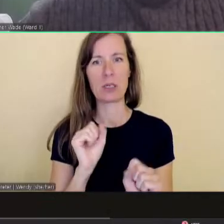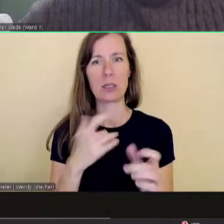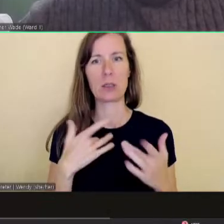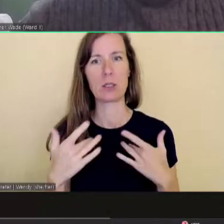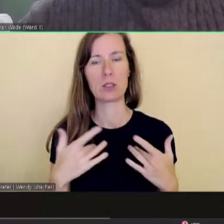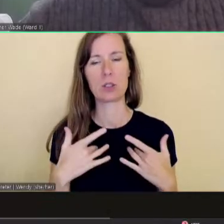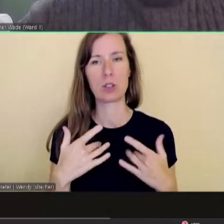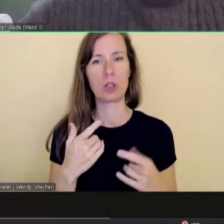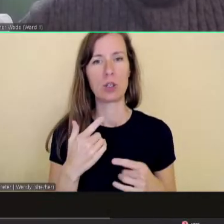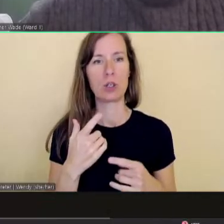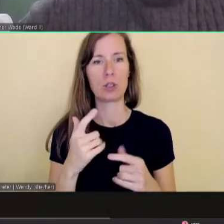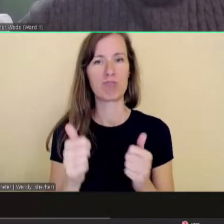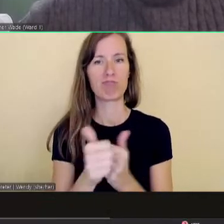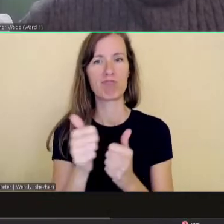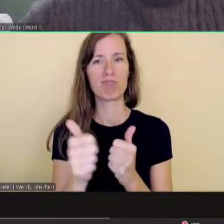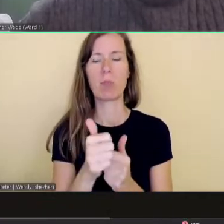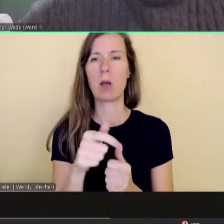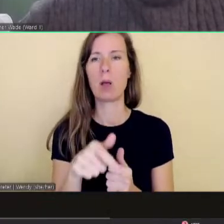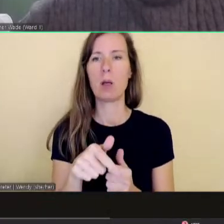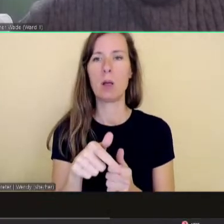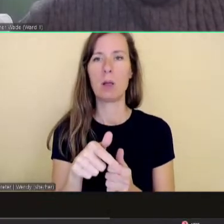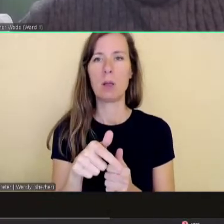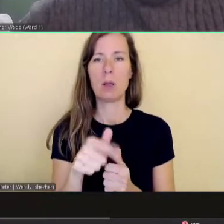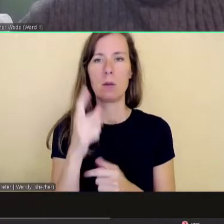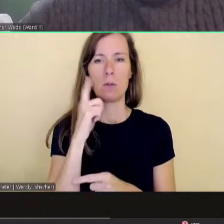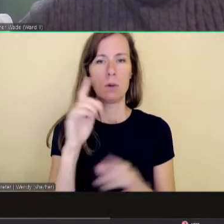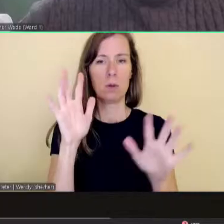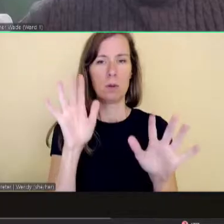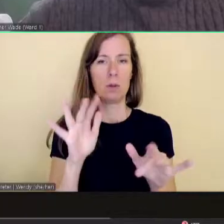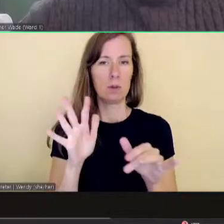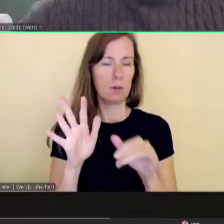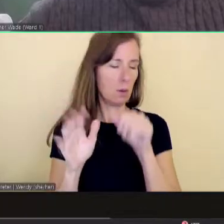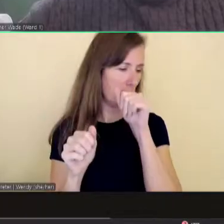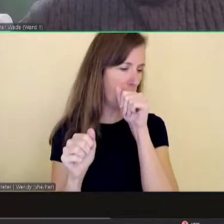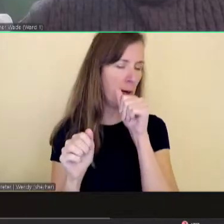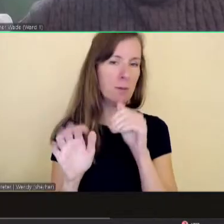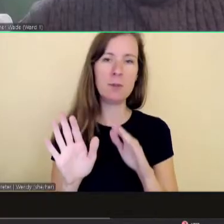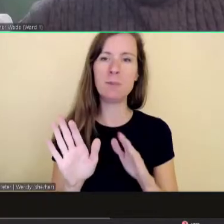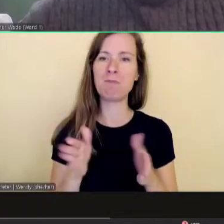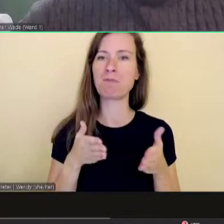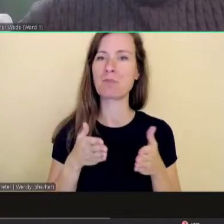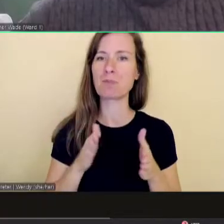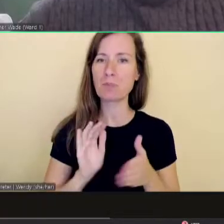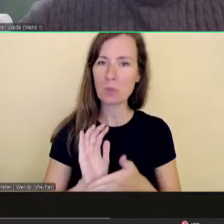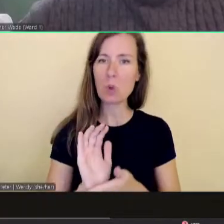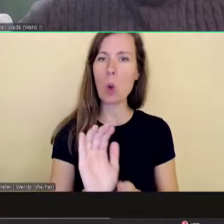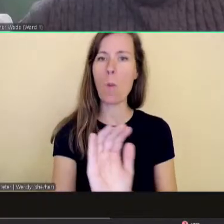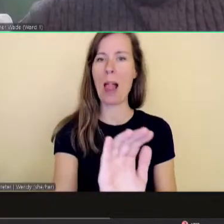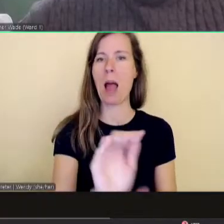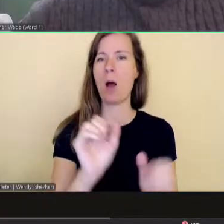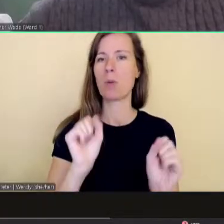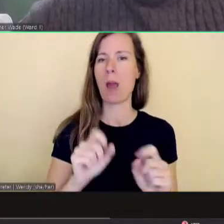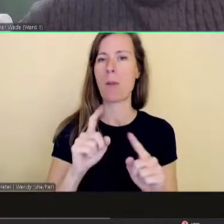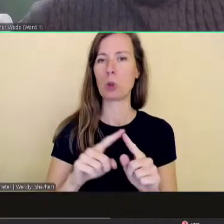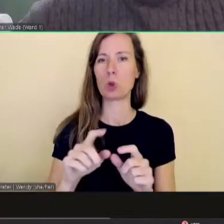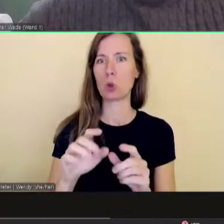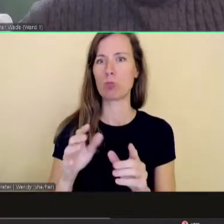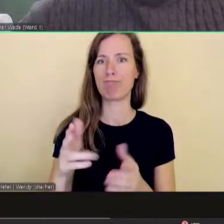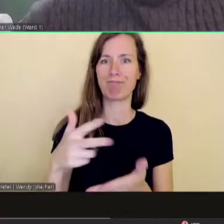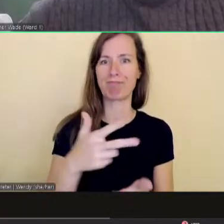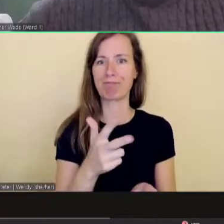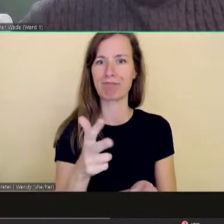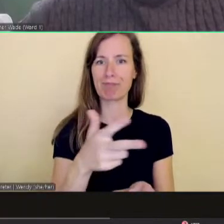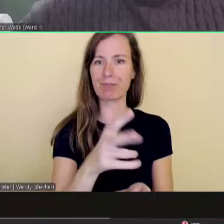that for the snowplow to be able to maneuver doing that side of going over there from